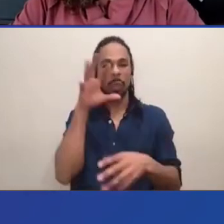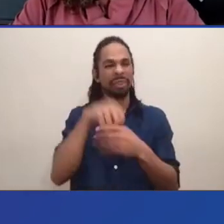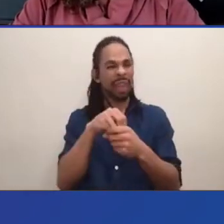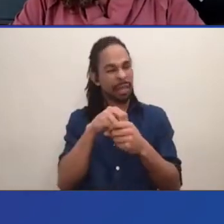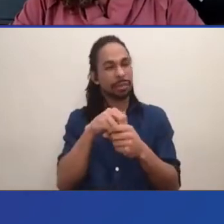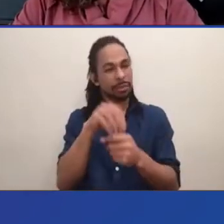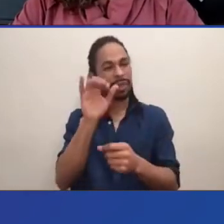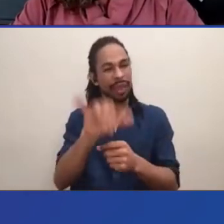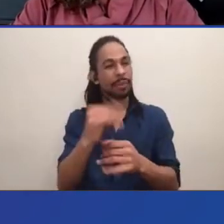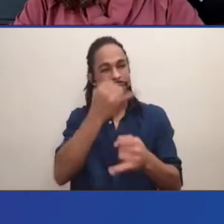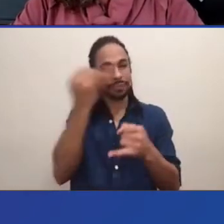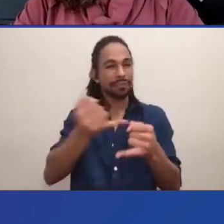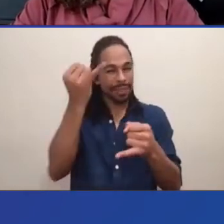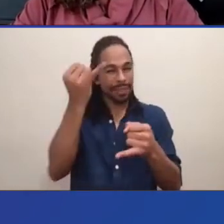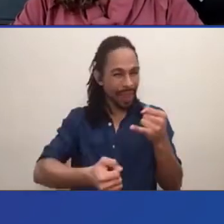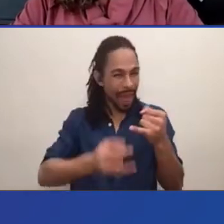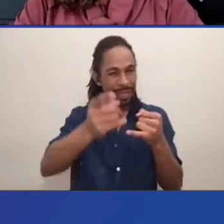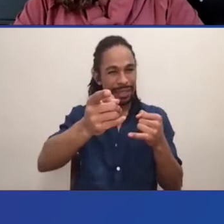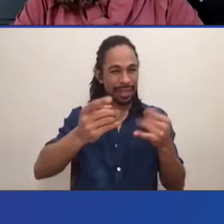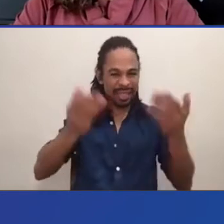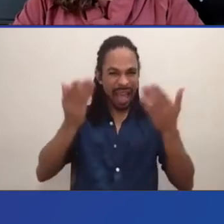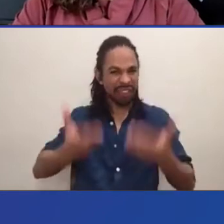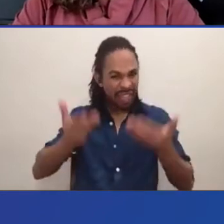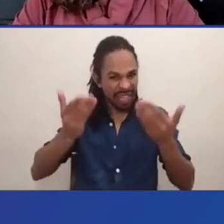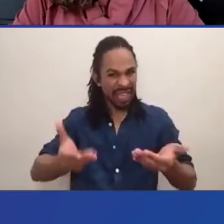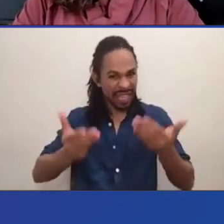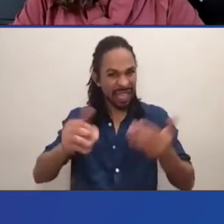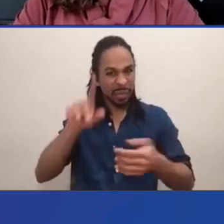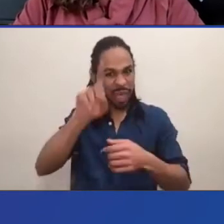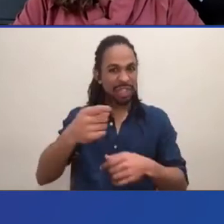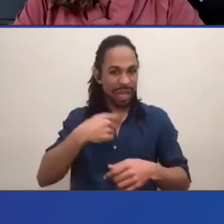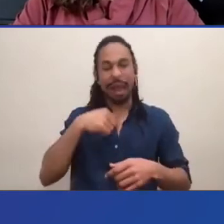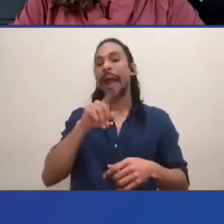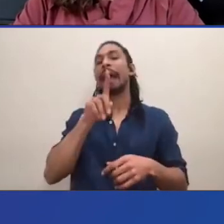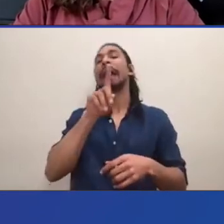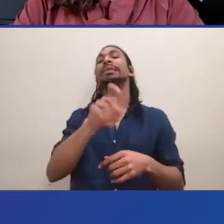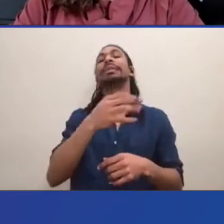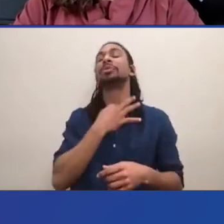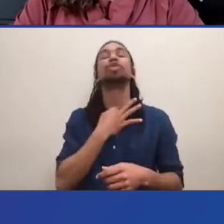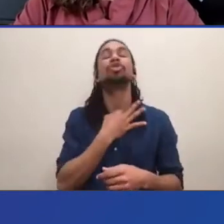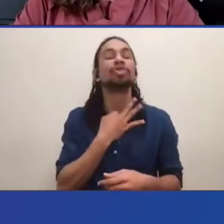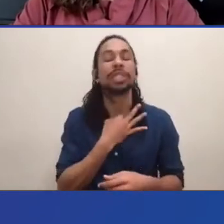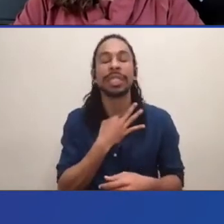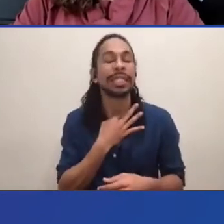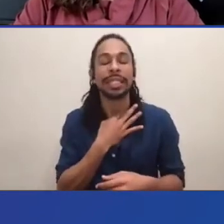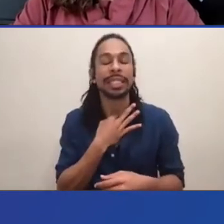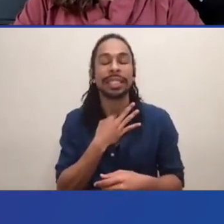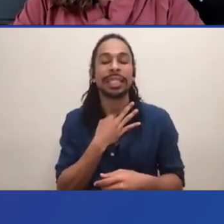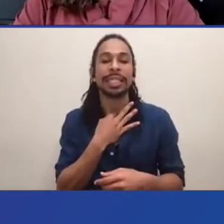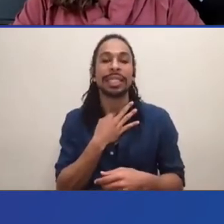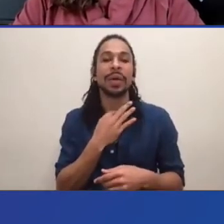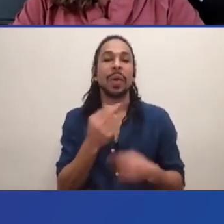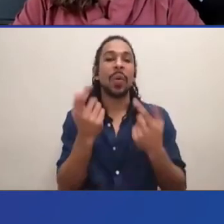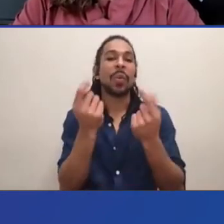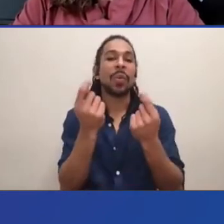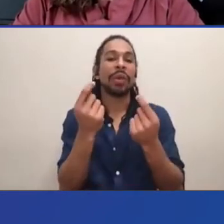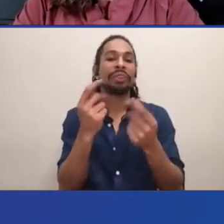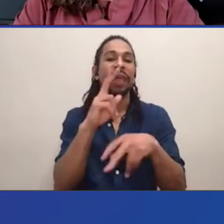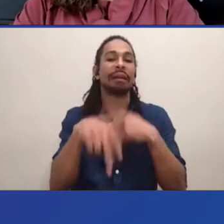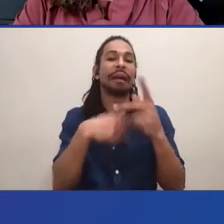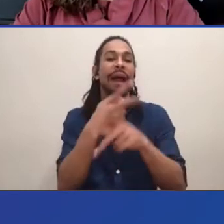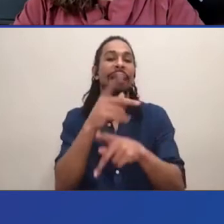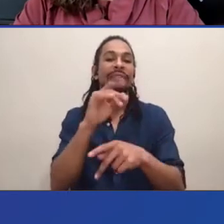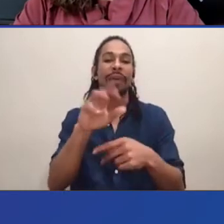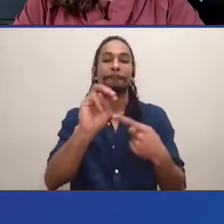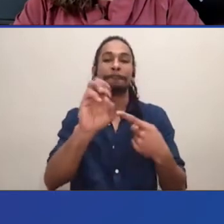last question, that last hefty question that I posed. I was also curious about what is the kind of metrics that